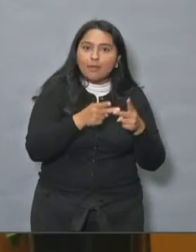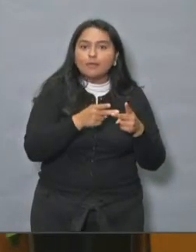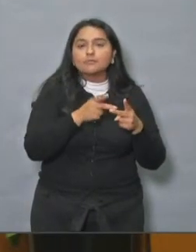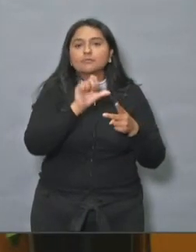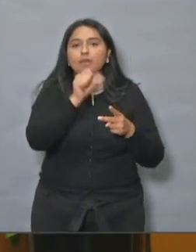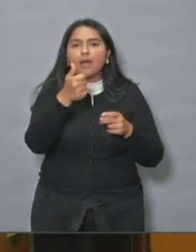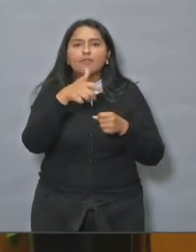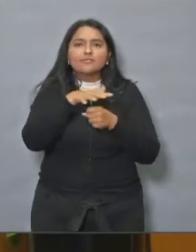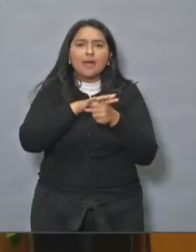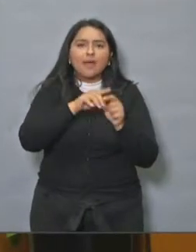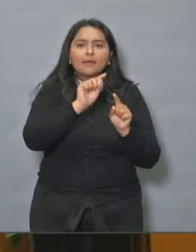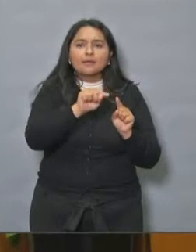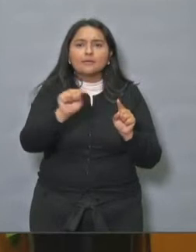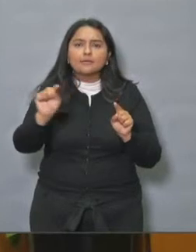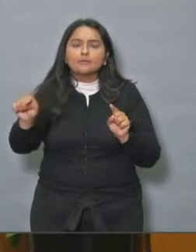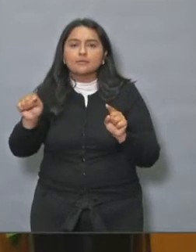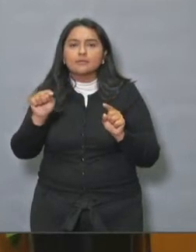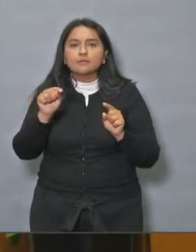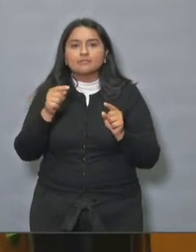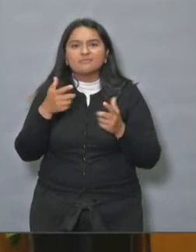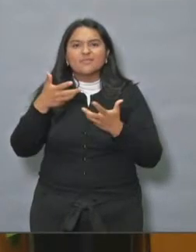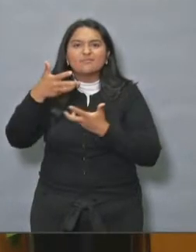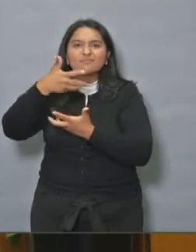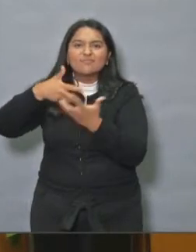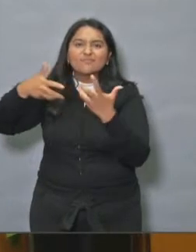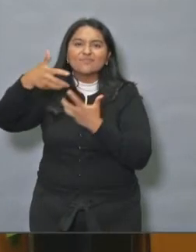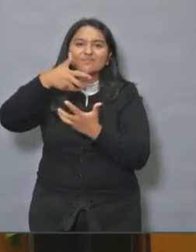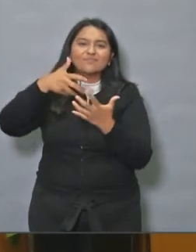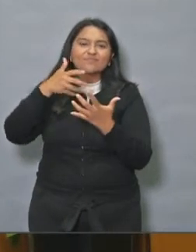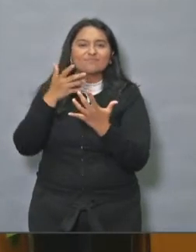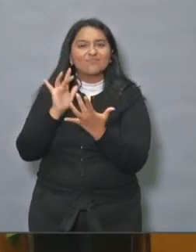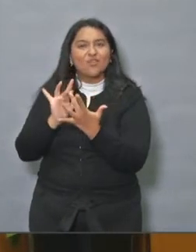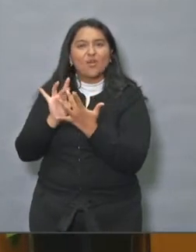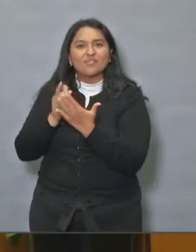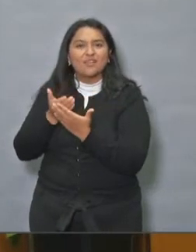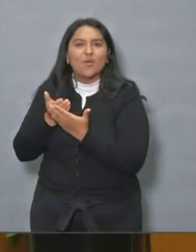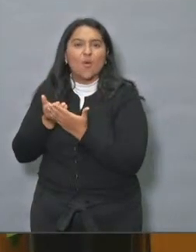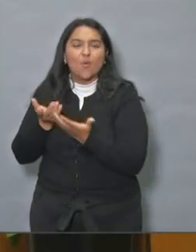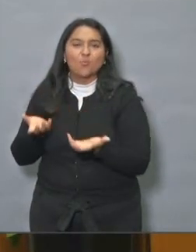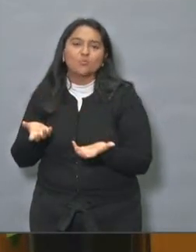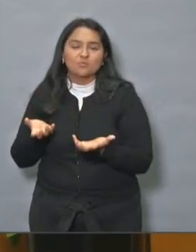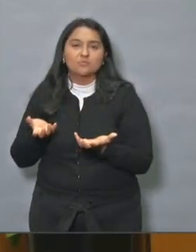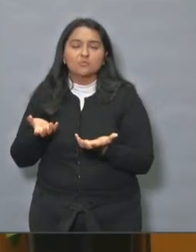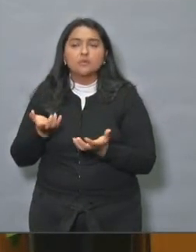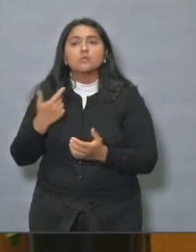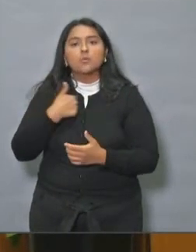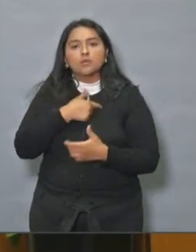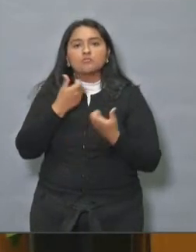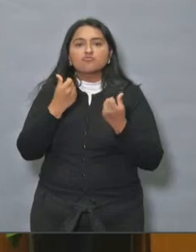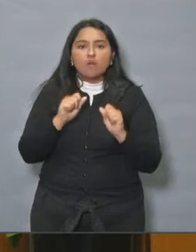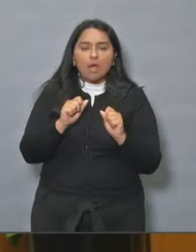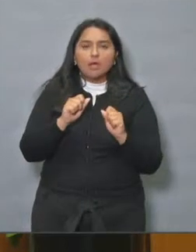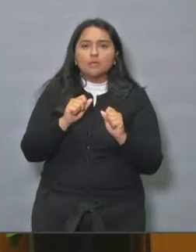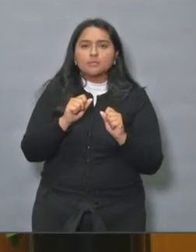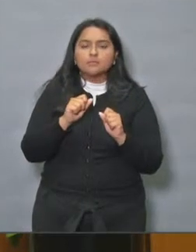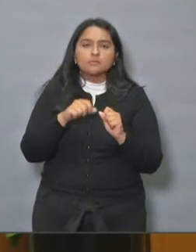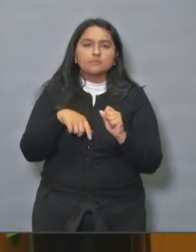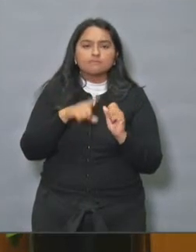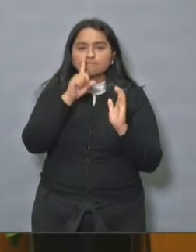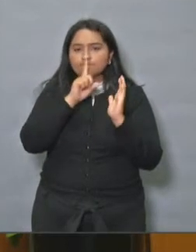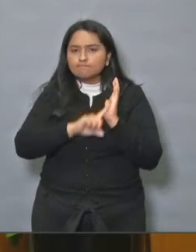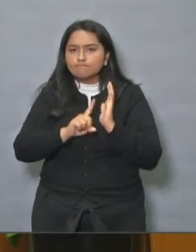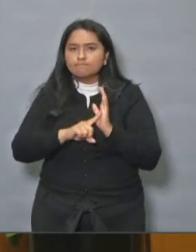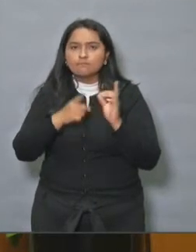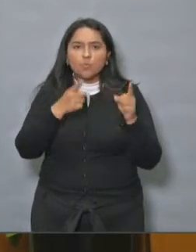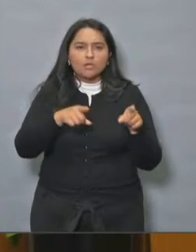sites where people are coming into close contact with each other. We try to really capture what's going on at workplaces and in